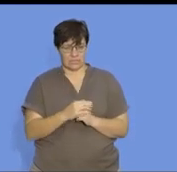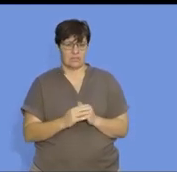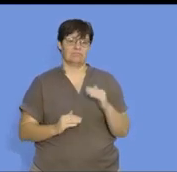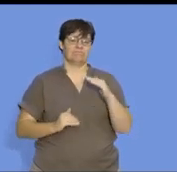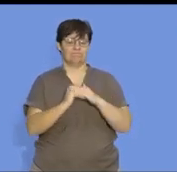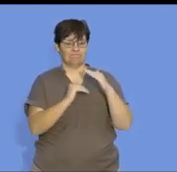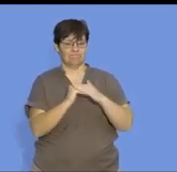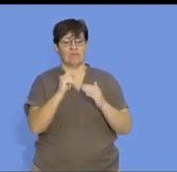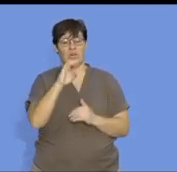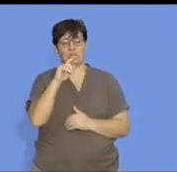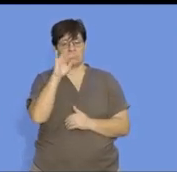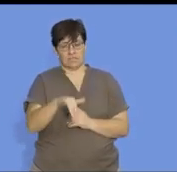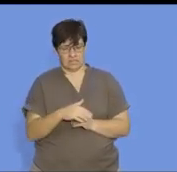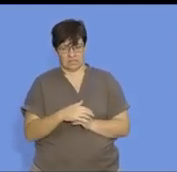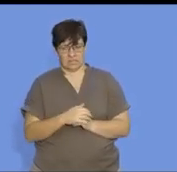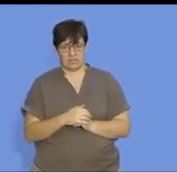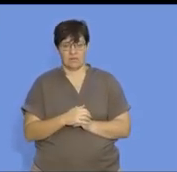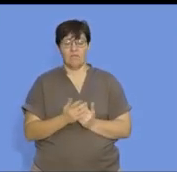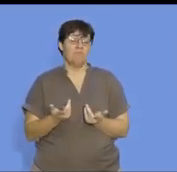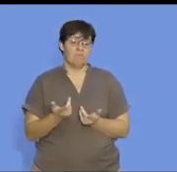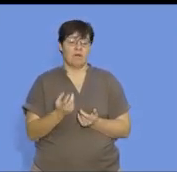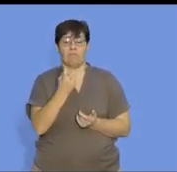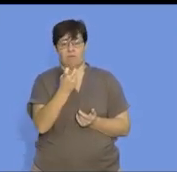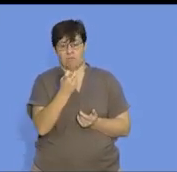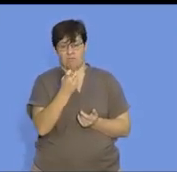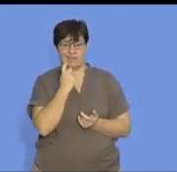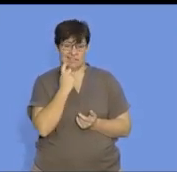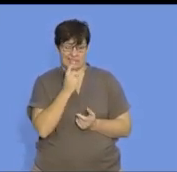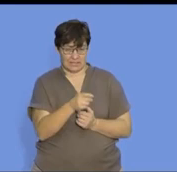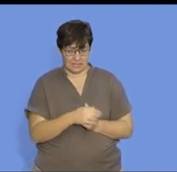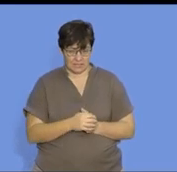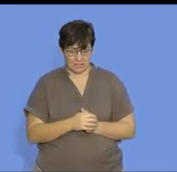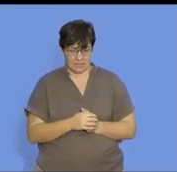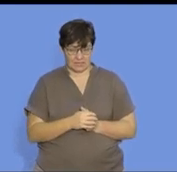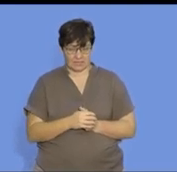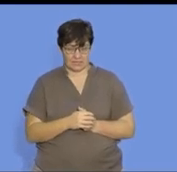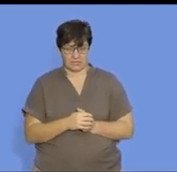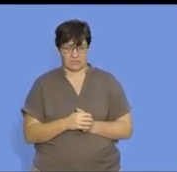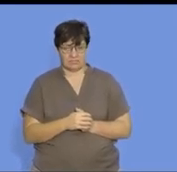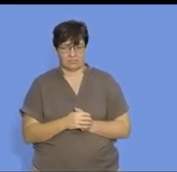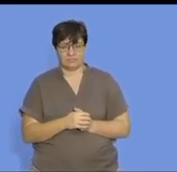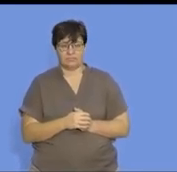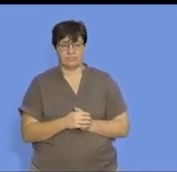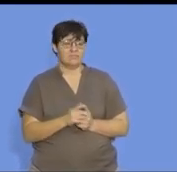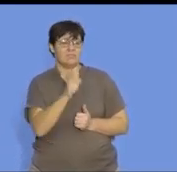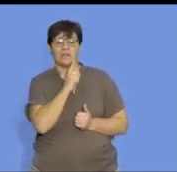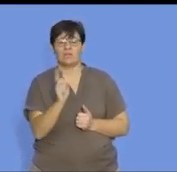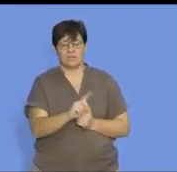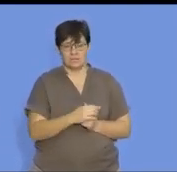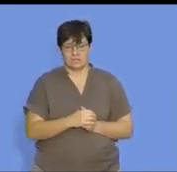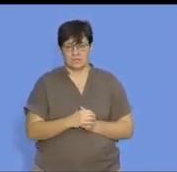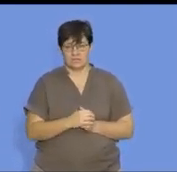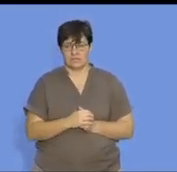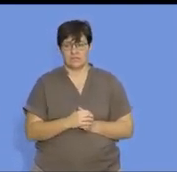maximum velocity of the lead ball. What we need to say to ourselves is, first of all, number one,